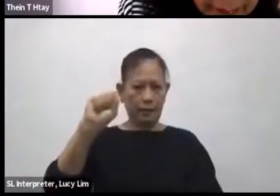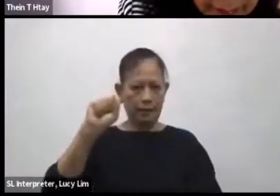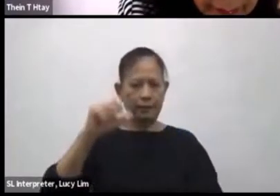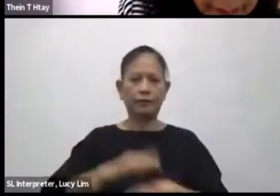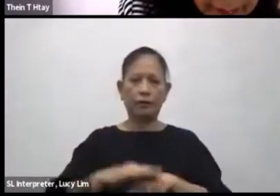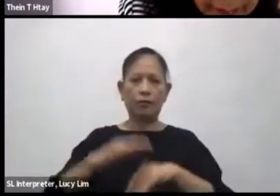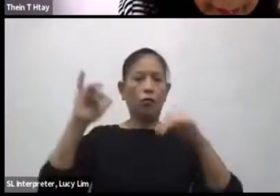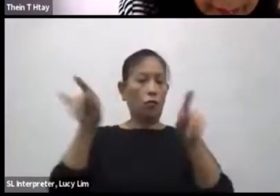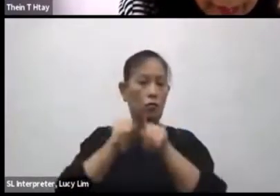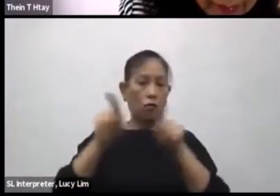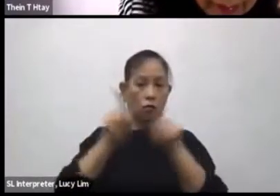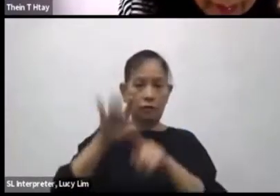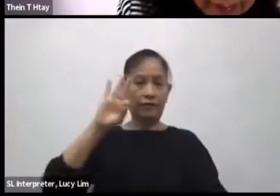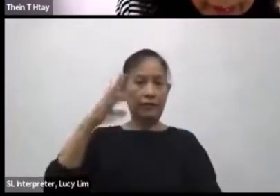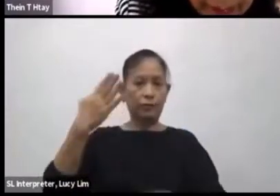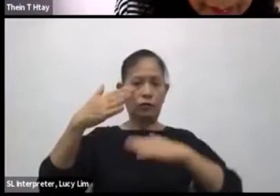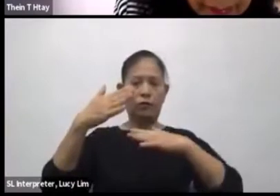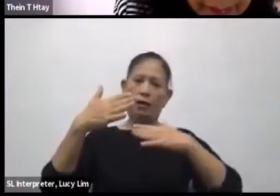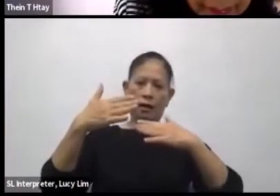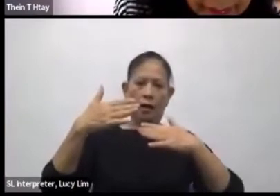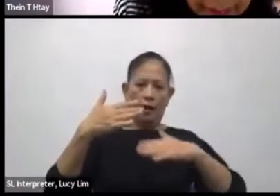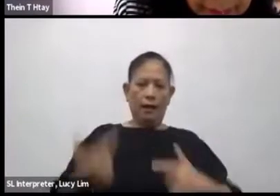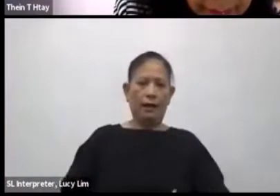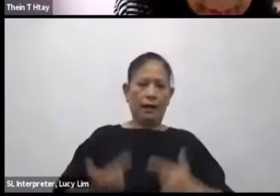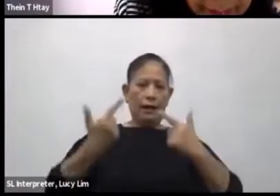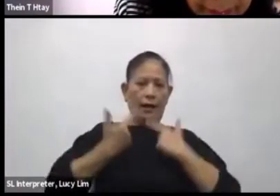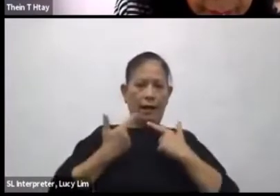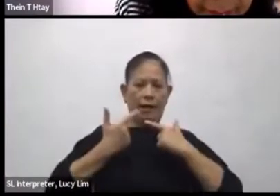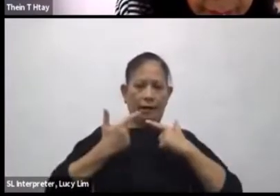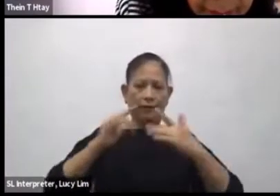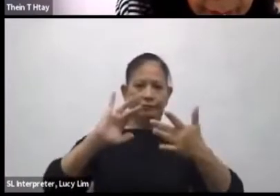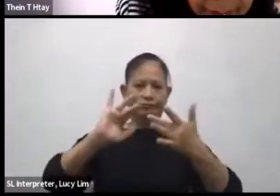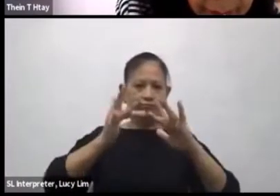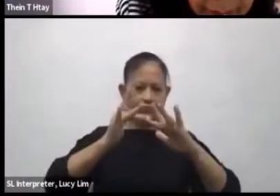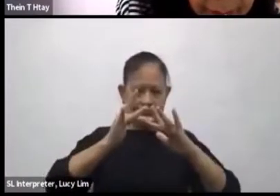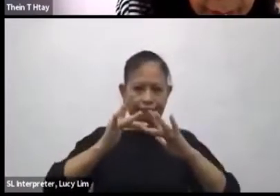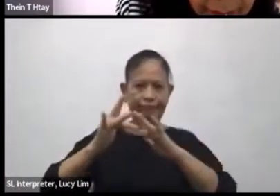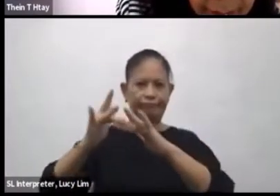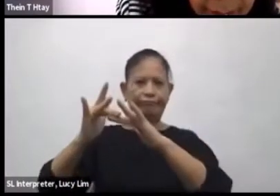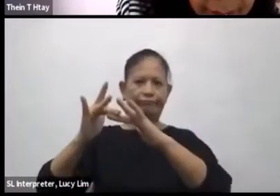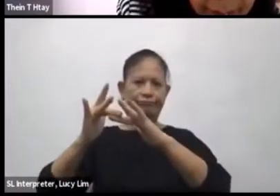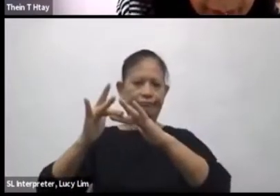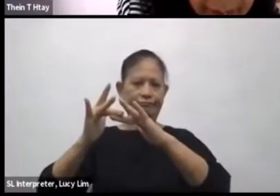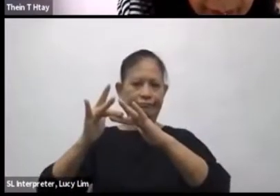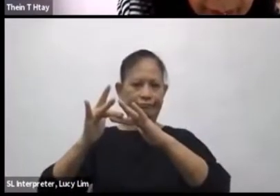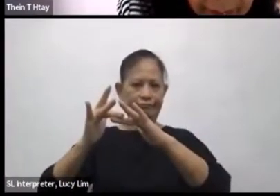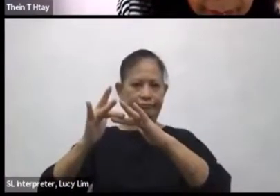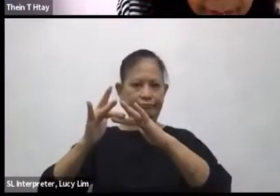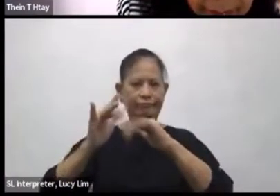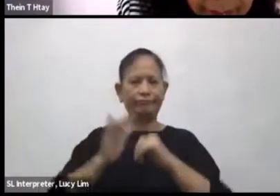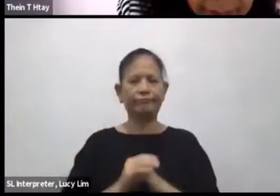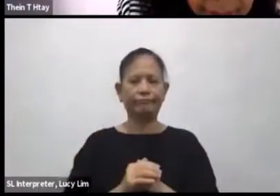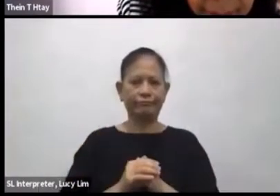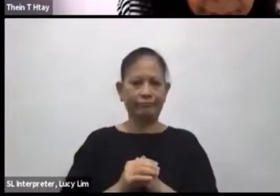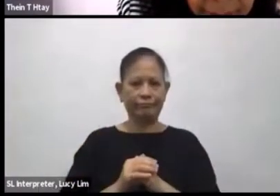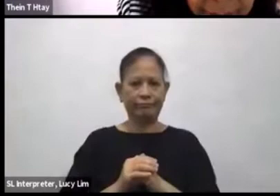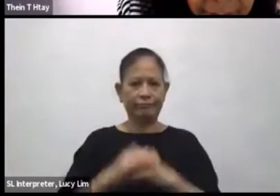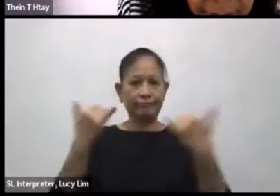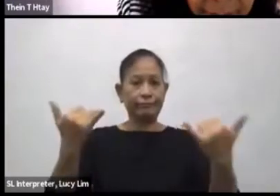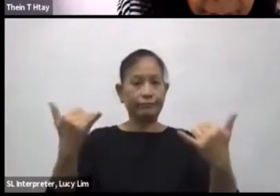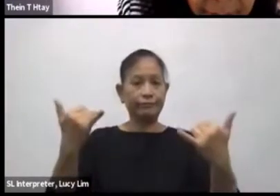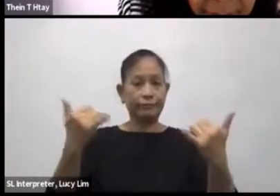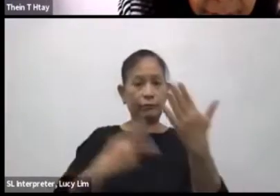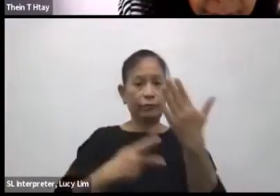streamed live on the Facebook pages of APCR SHR 10 and CNS. Today's